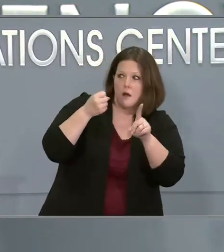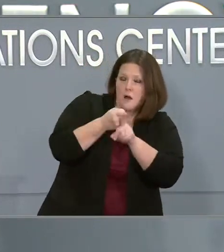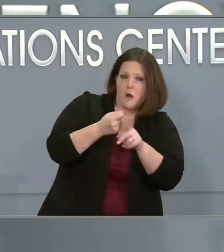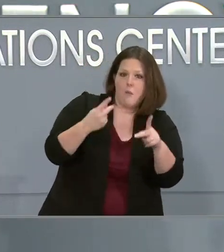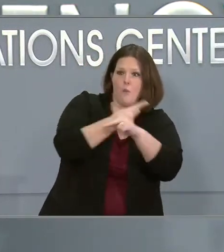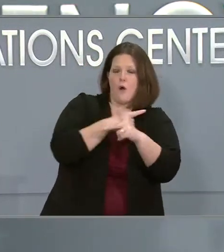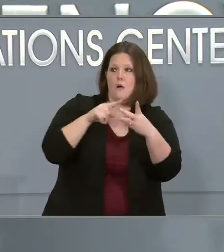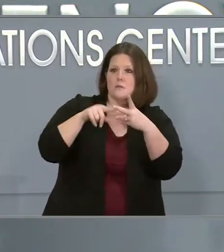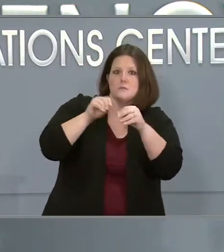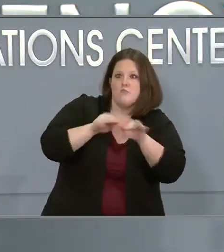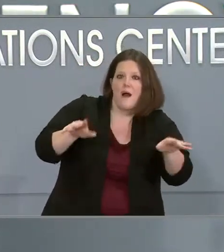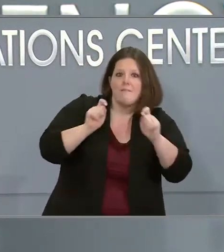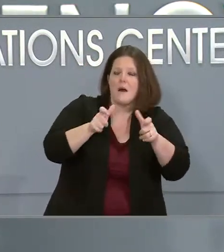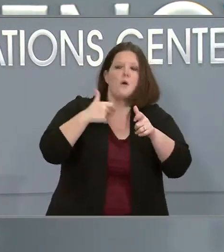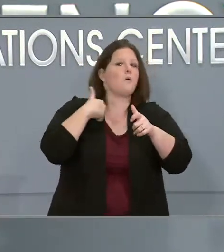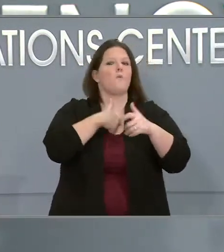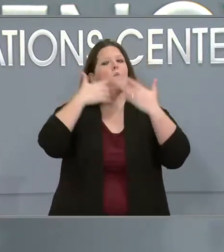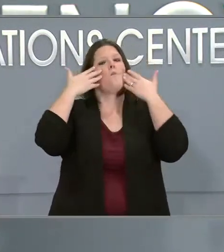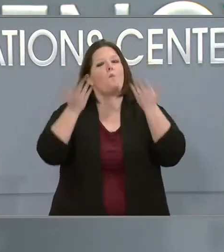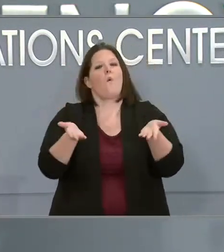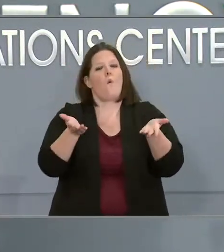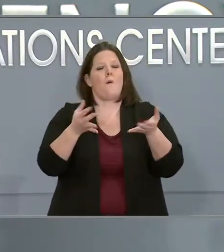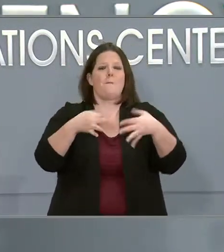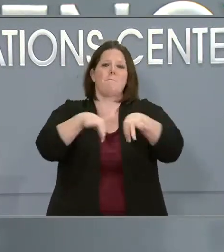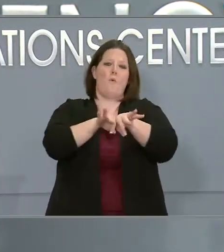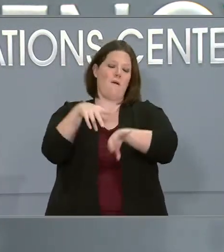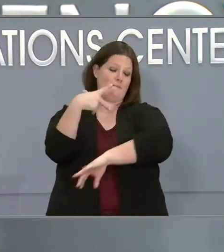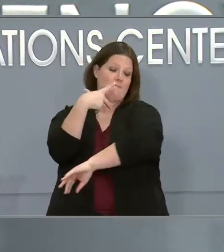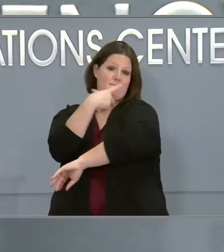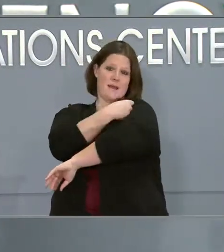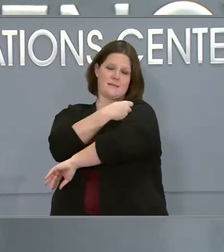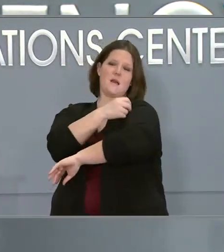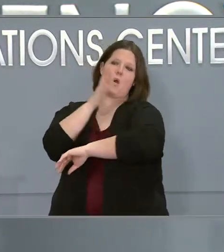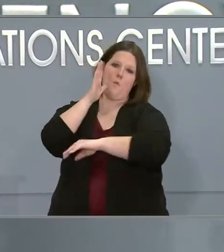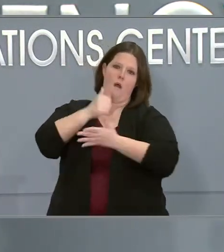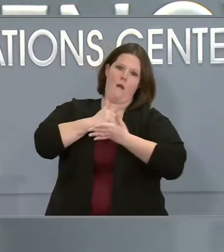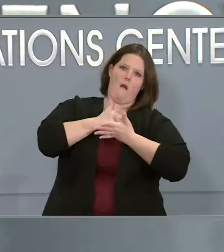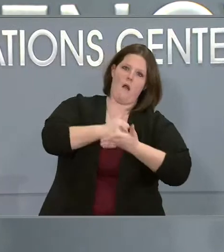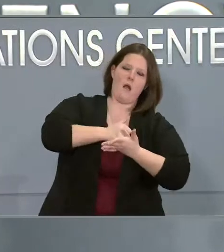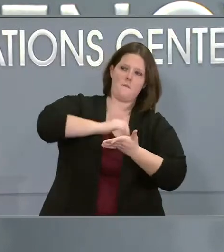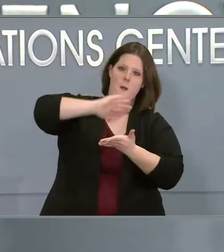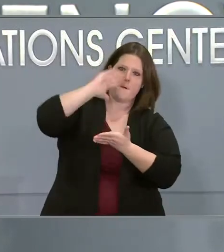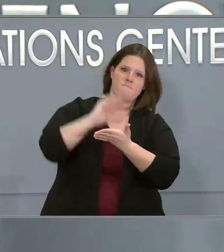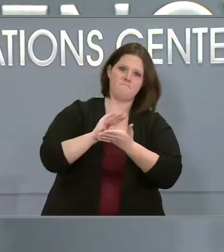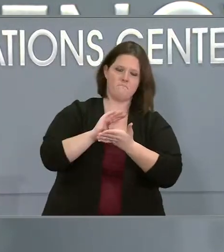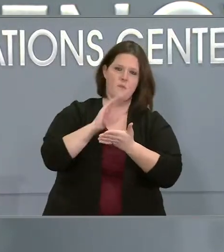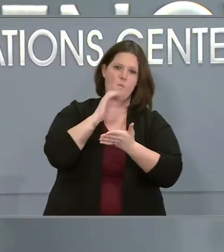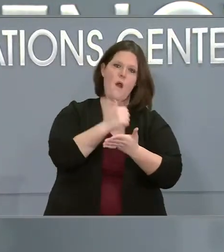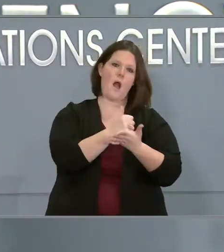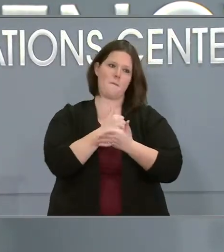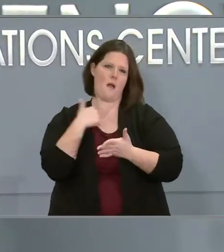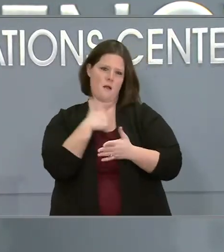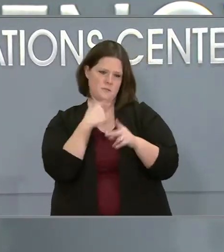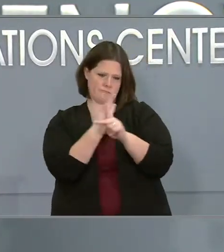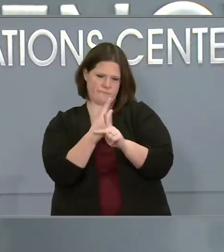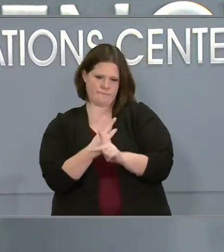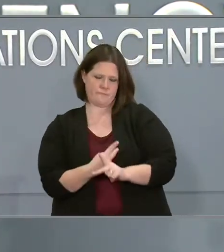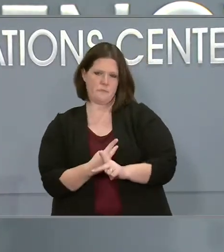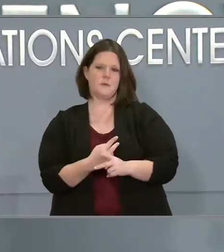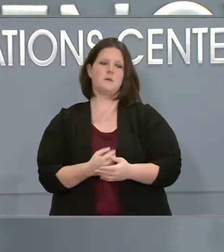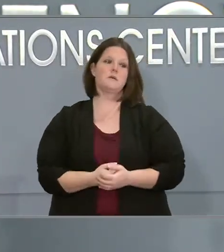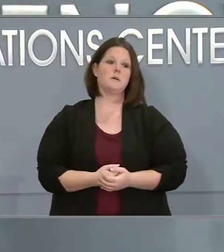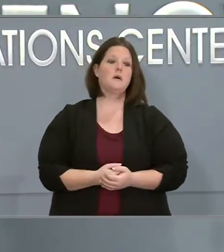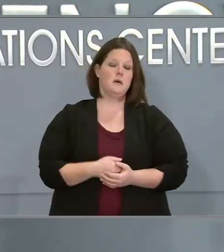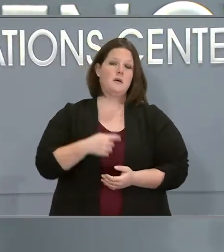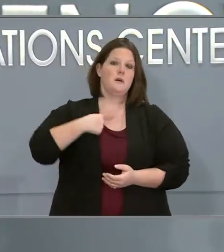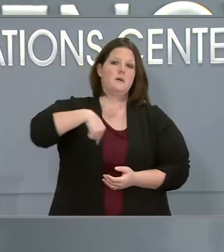is providing yourself that initial level of immunity through vaccination is going to be helpful. I think we are all concerned